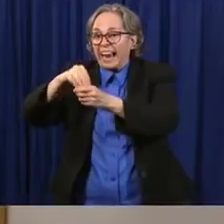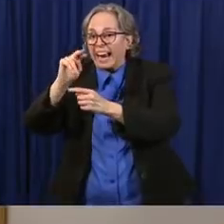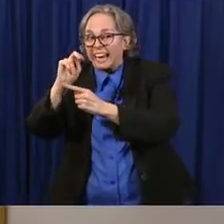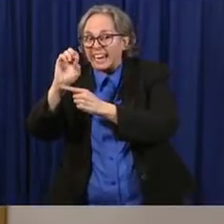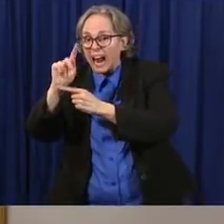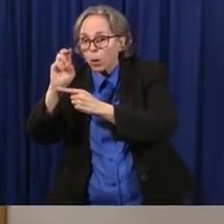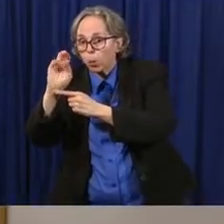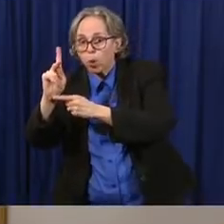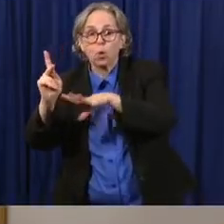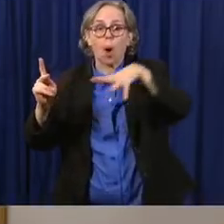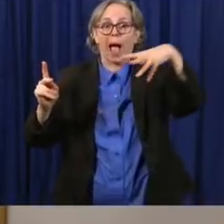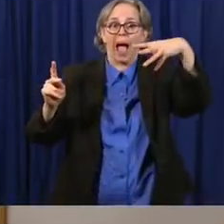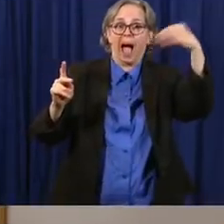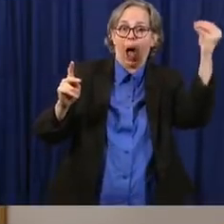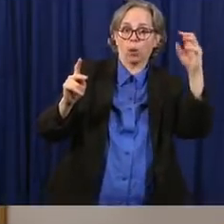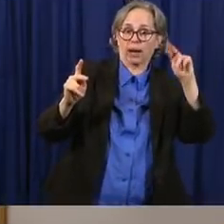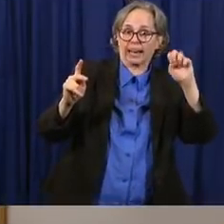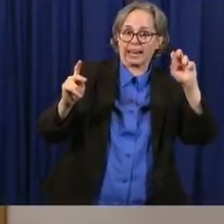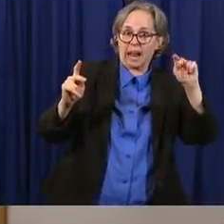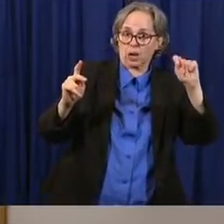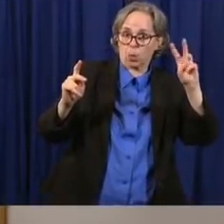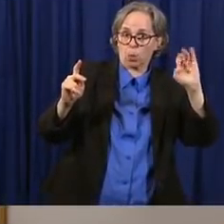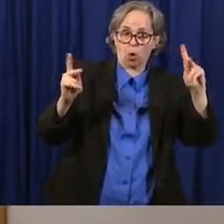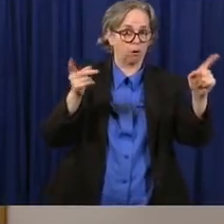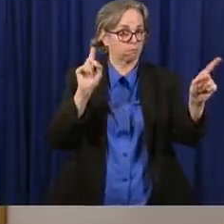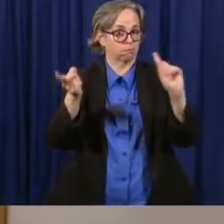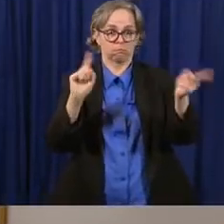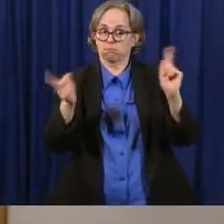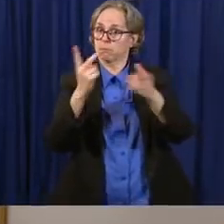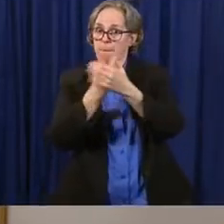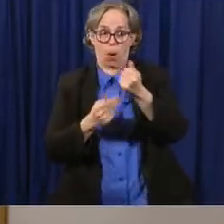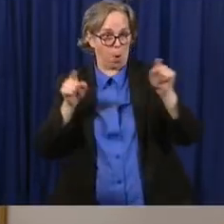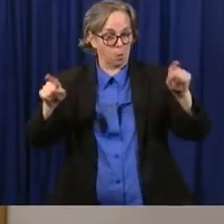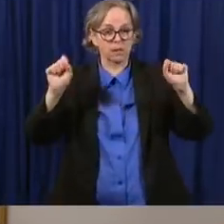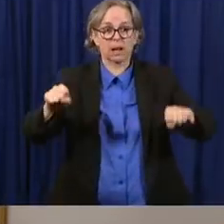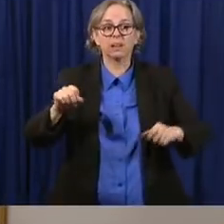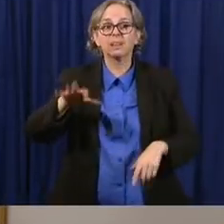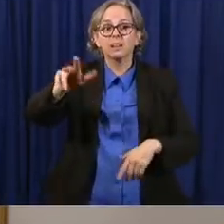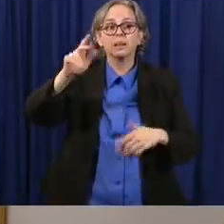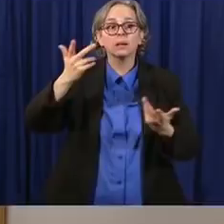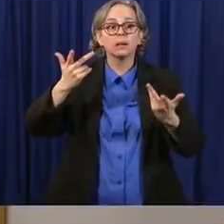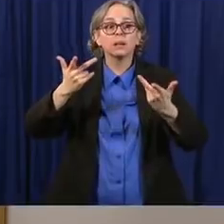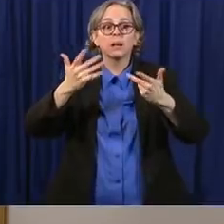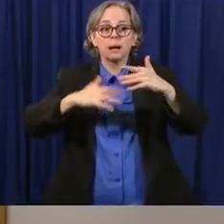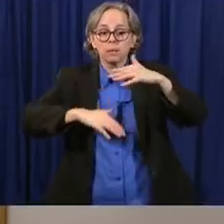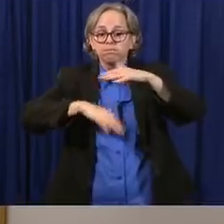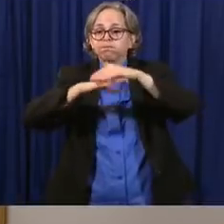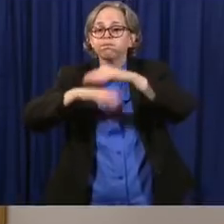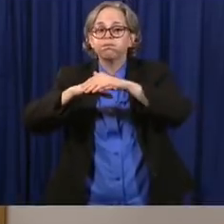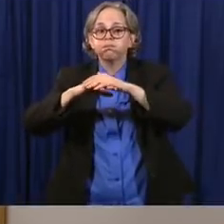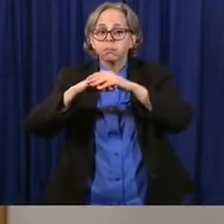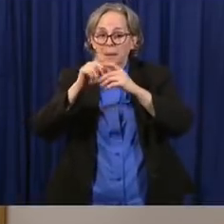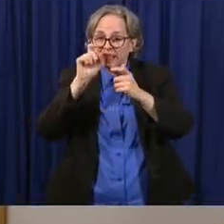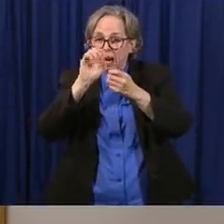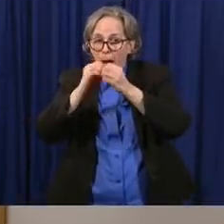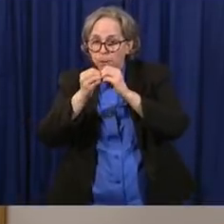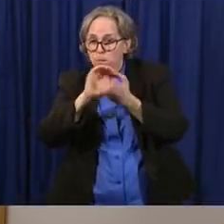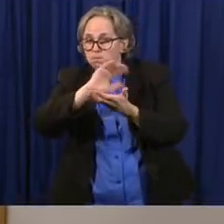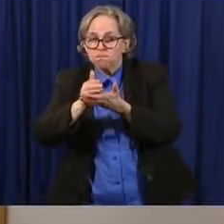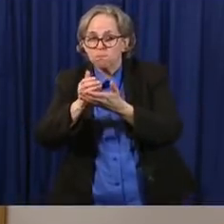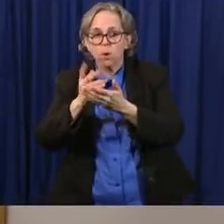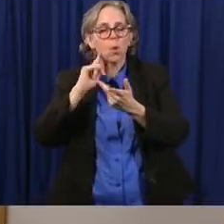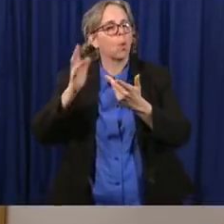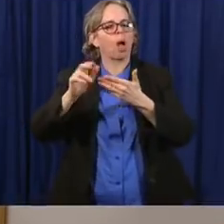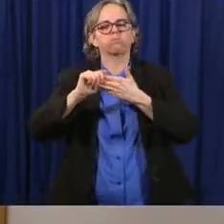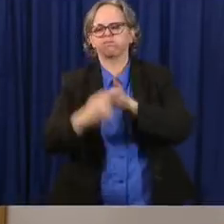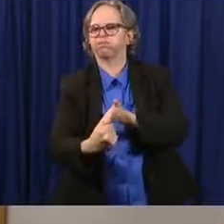Third, the threshold for refills on certain prescriptions will be relaxed. Number 4, pharmacists who dispense